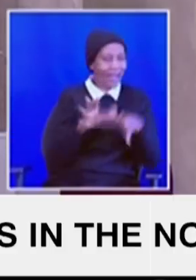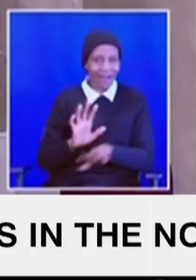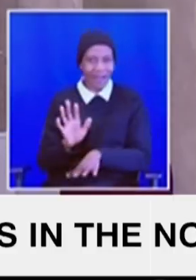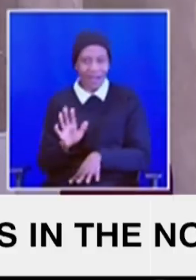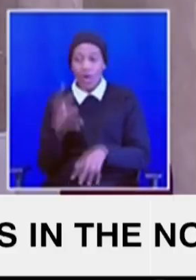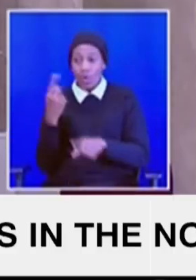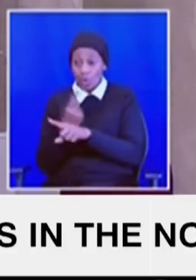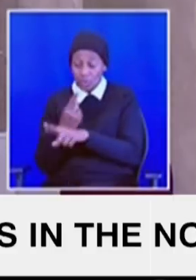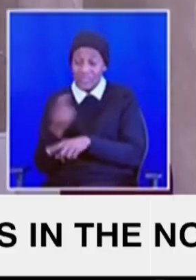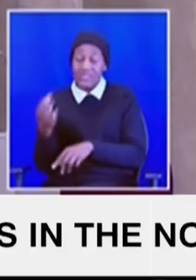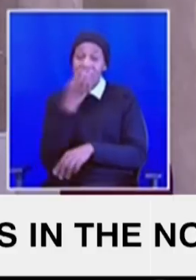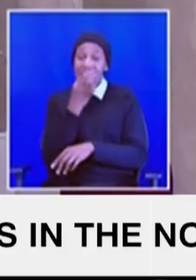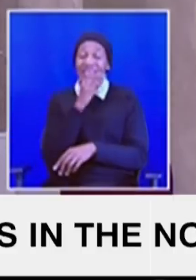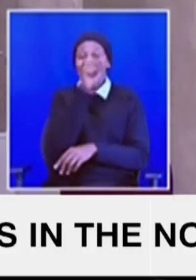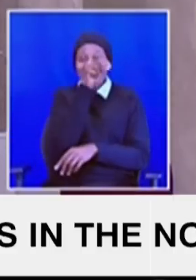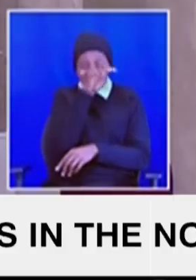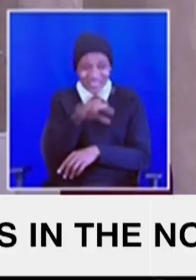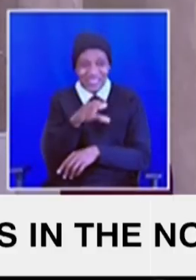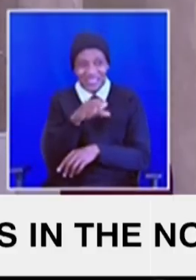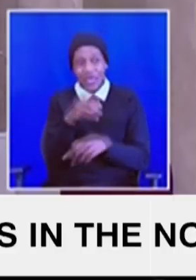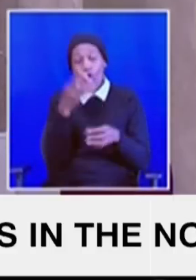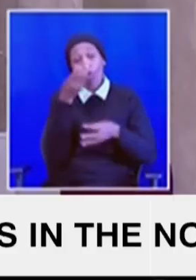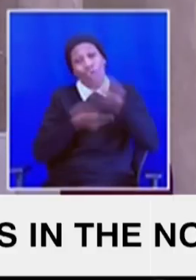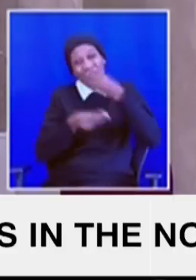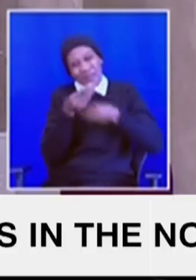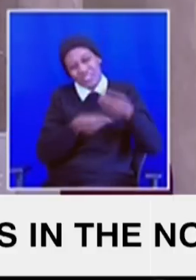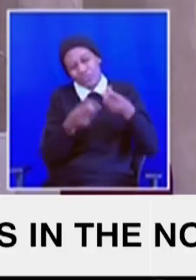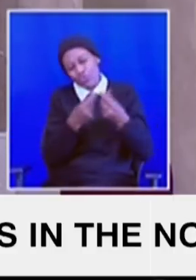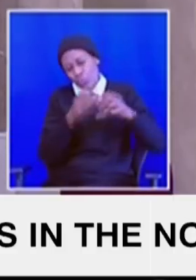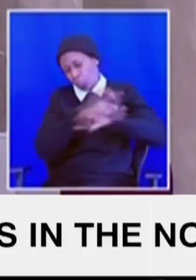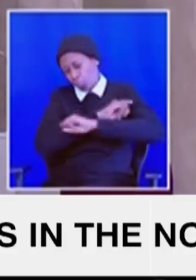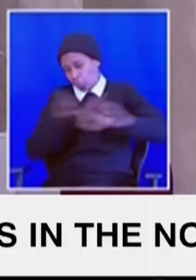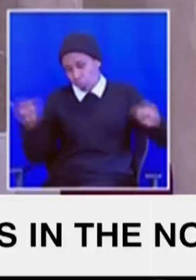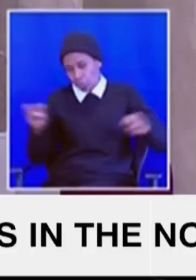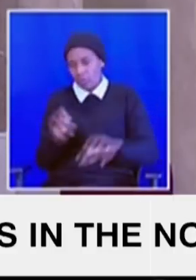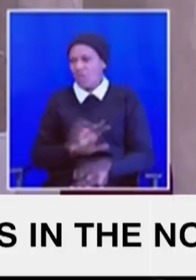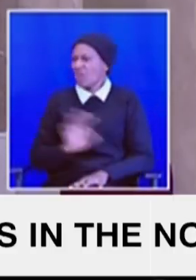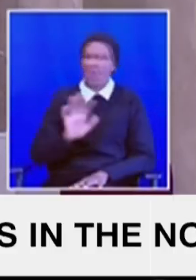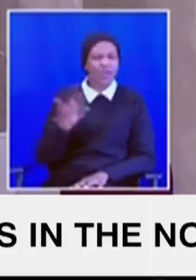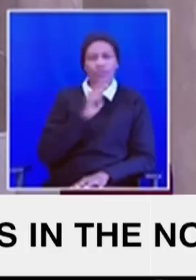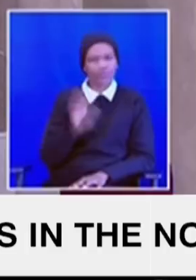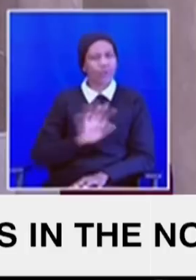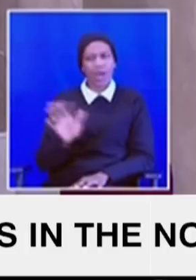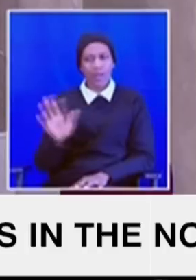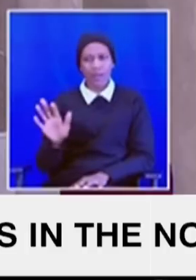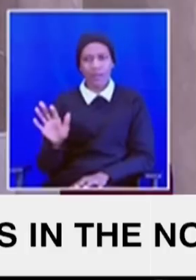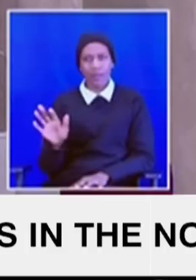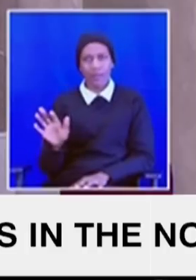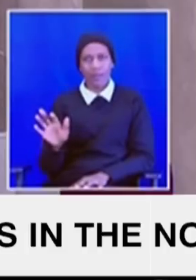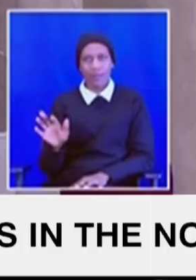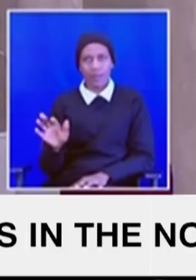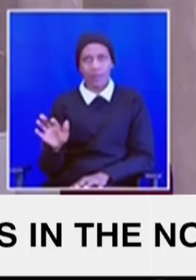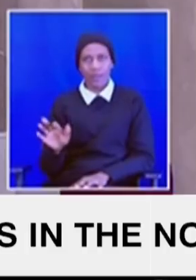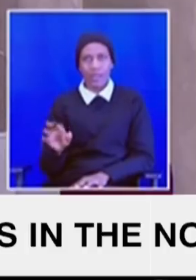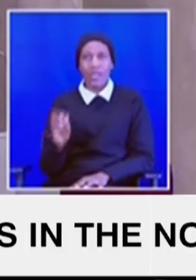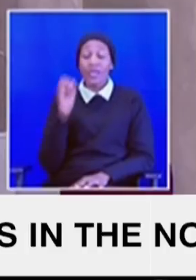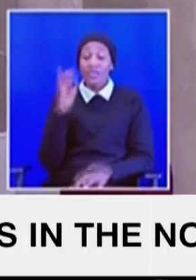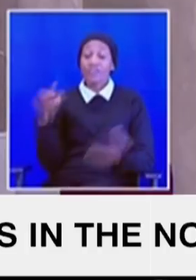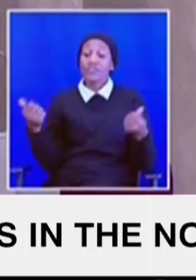say the ANC is the corrupt party, which is not the case. When there are challenges